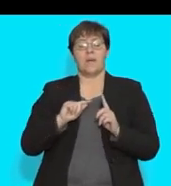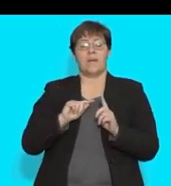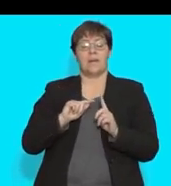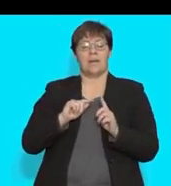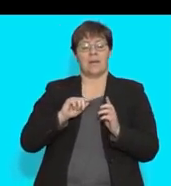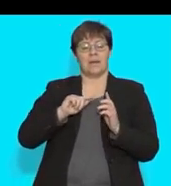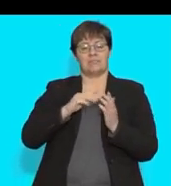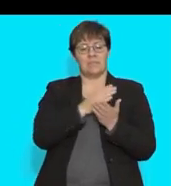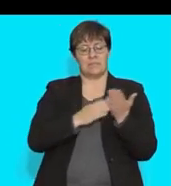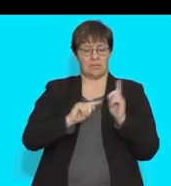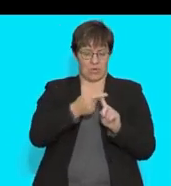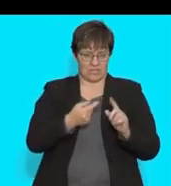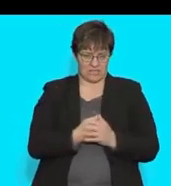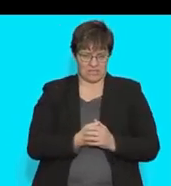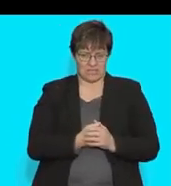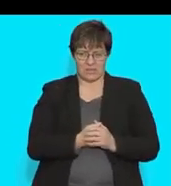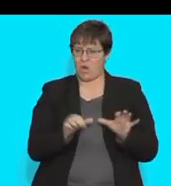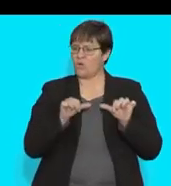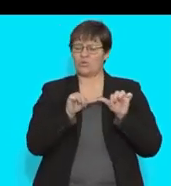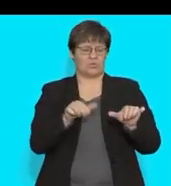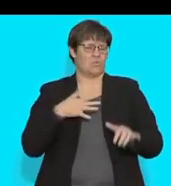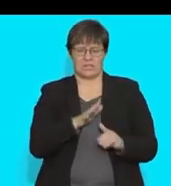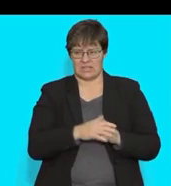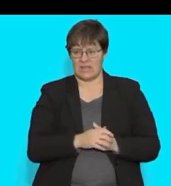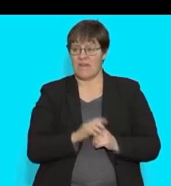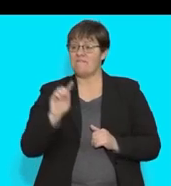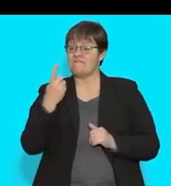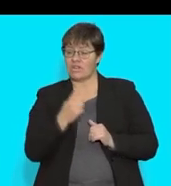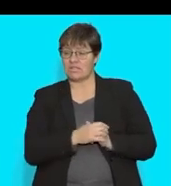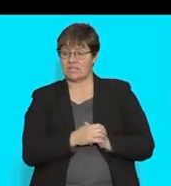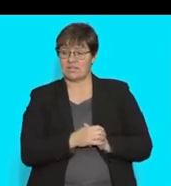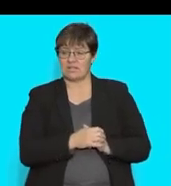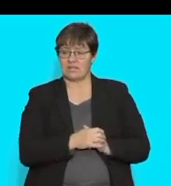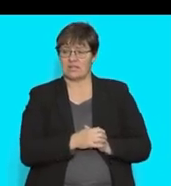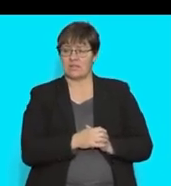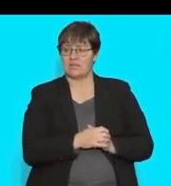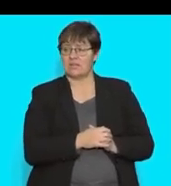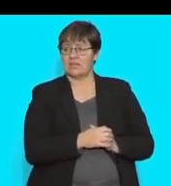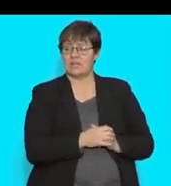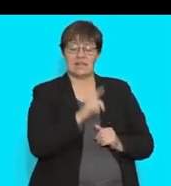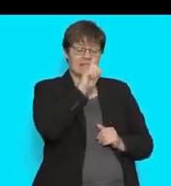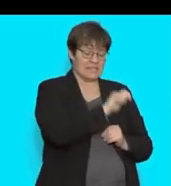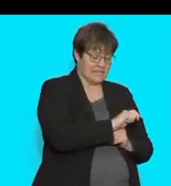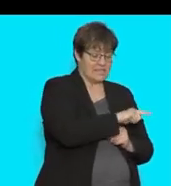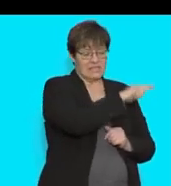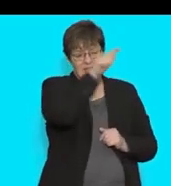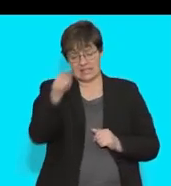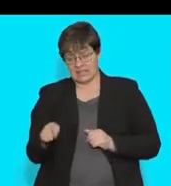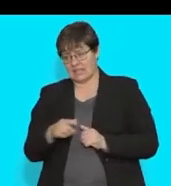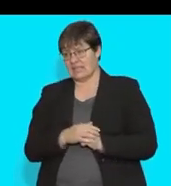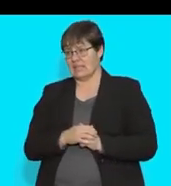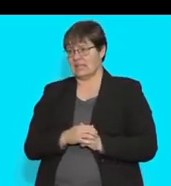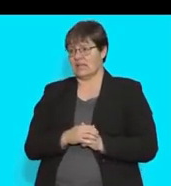the midpoints. I'm just going to stop there. I don't even want to continue. Firstly, it means T is the